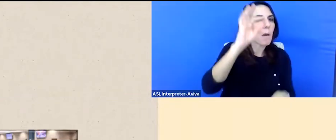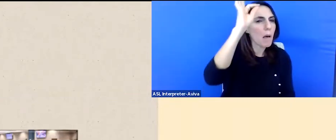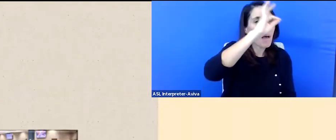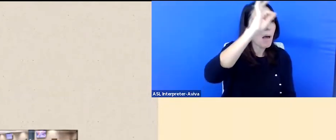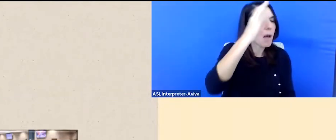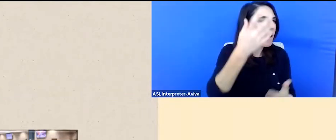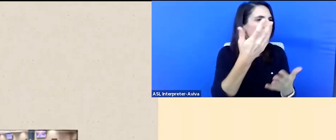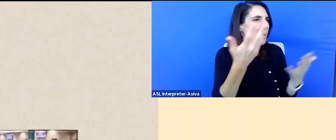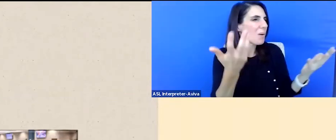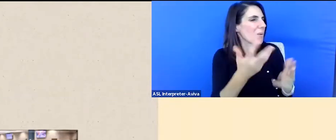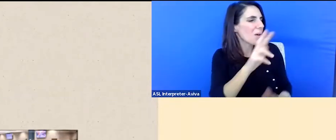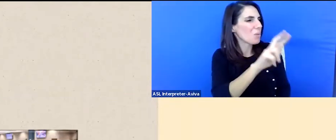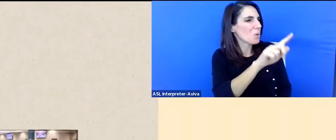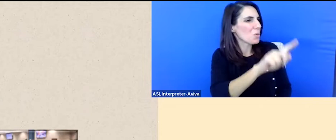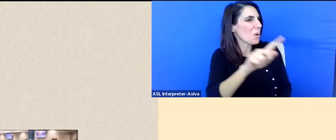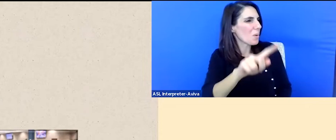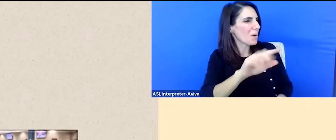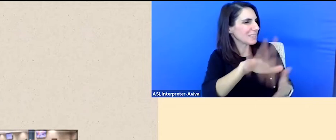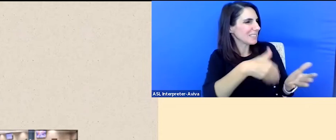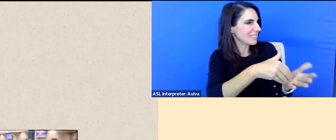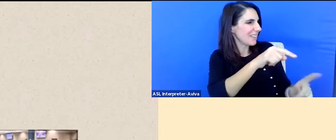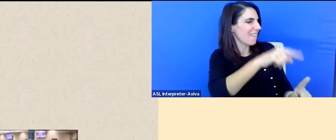311 centers were set up to help out with.